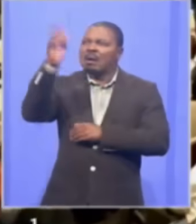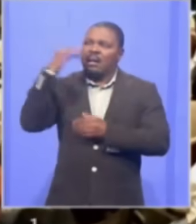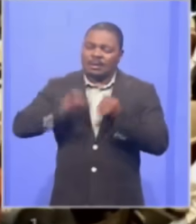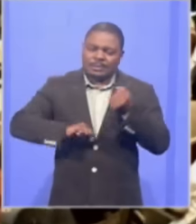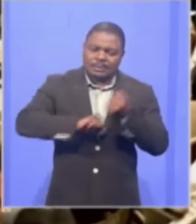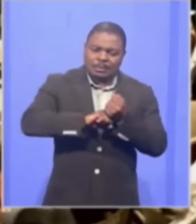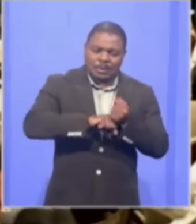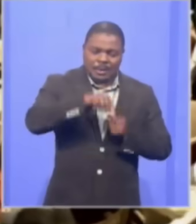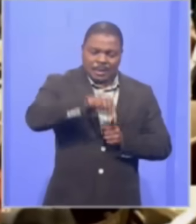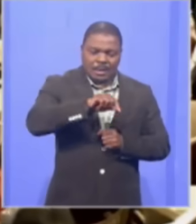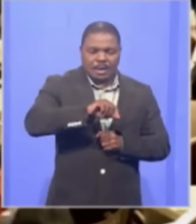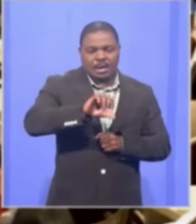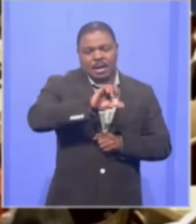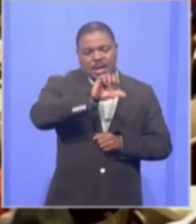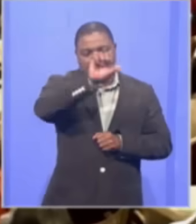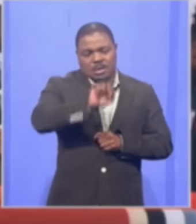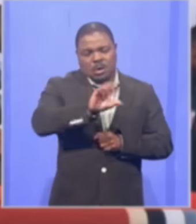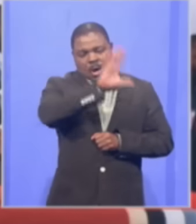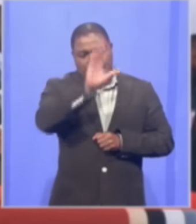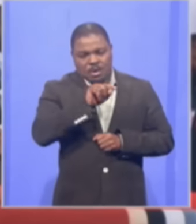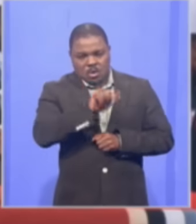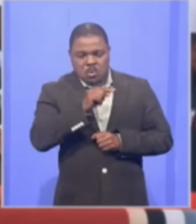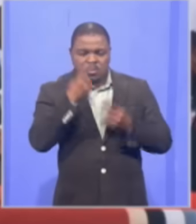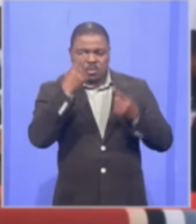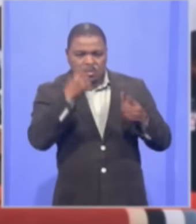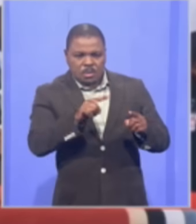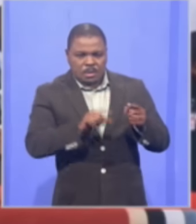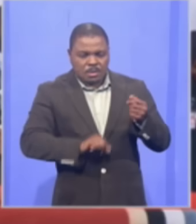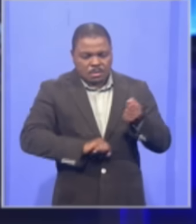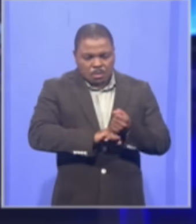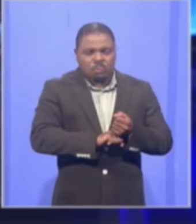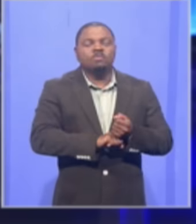ka borwa ba Afrika di tla ba teng ho tla beha ditaba le ihlo.